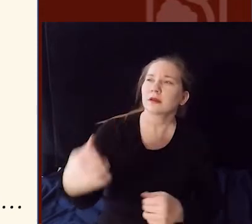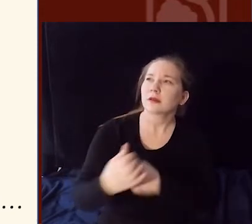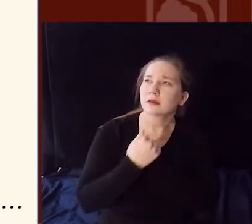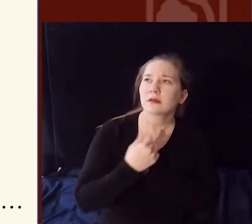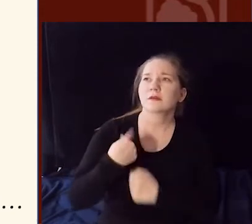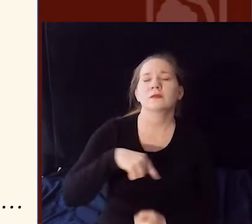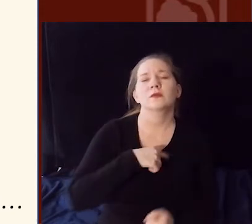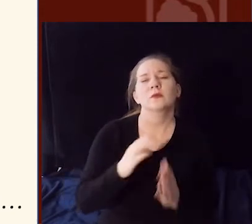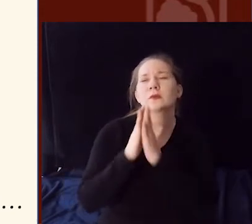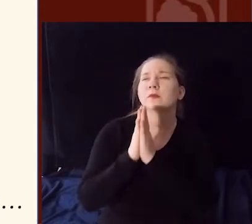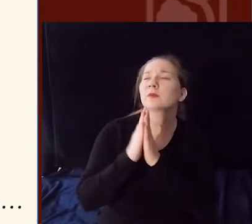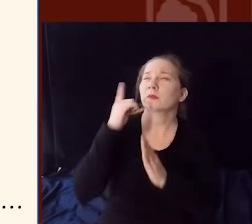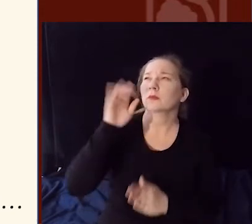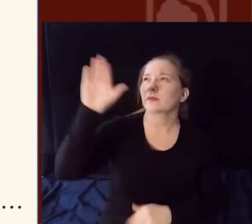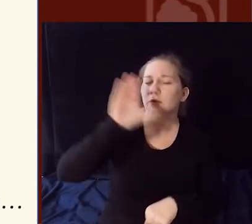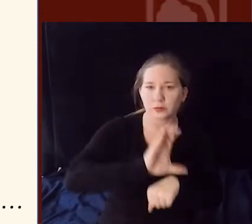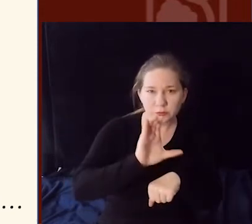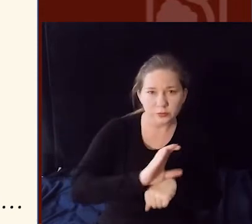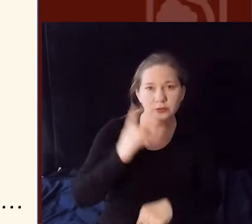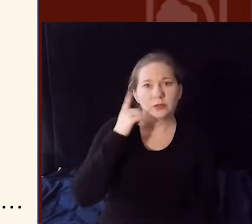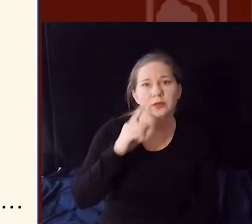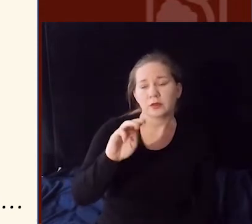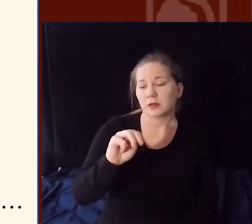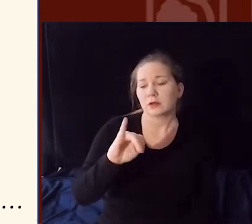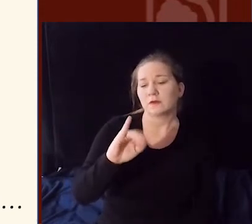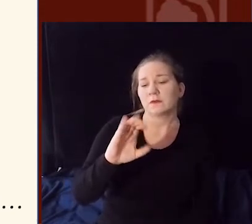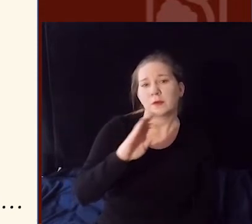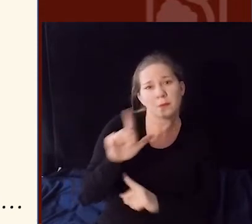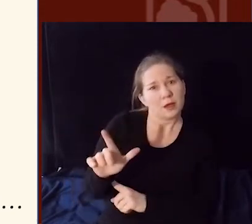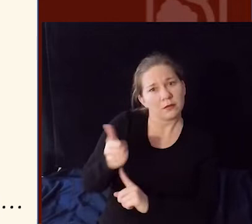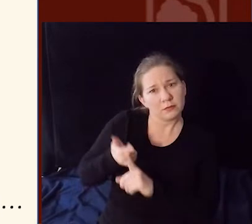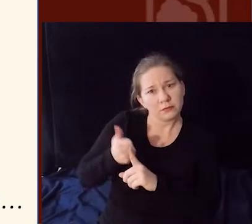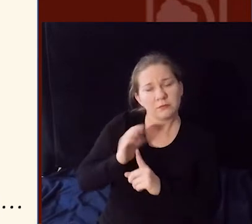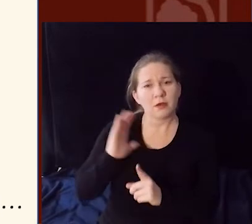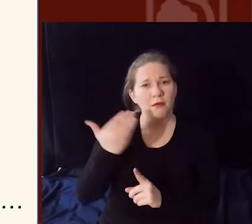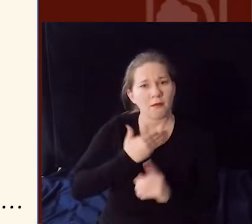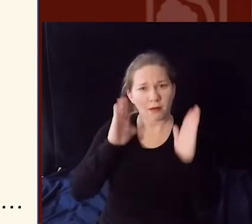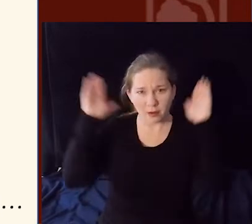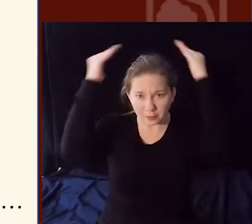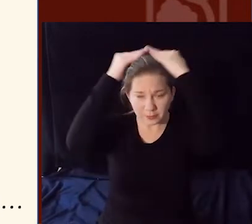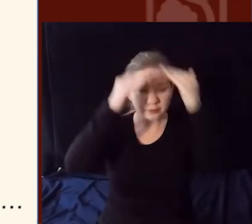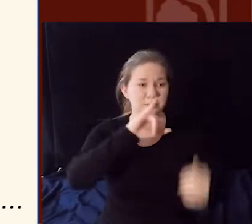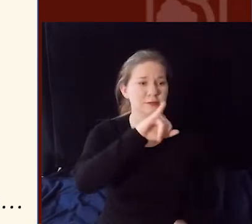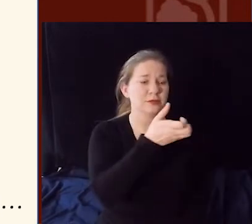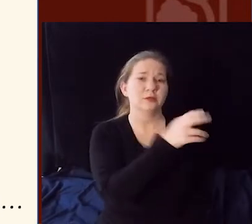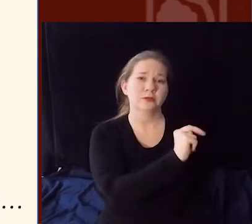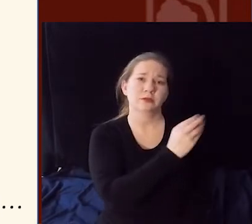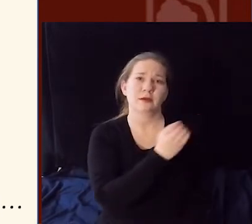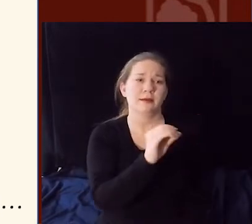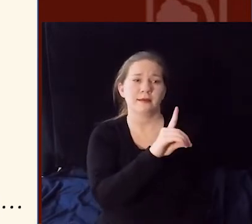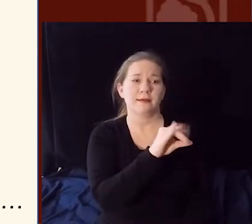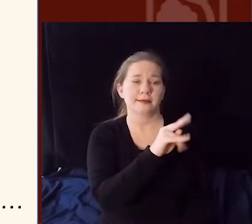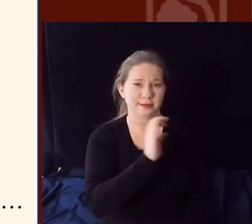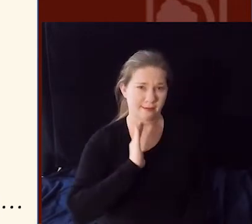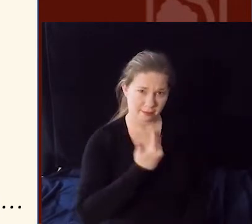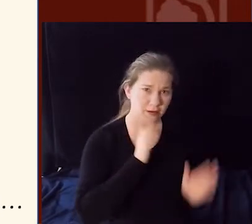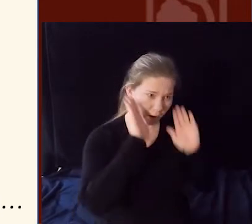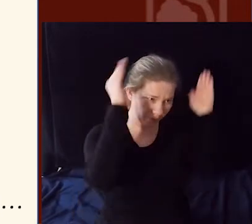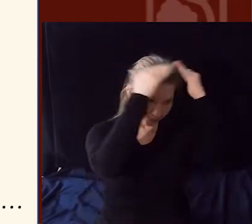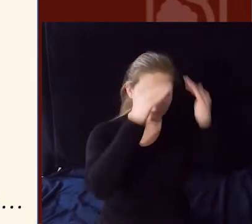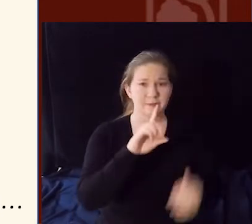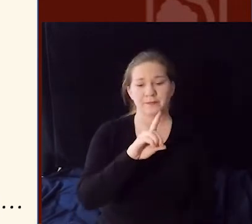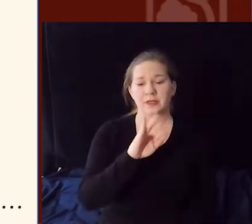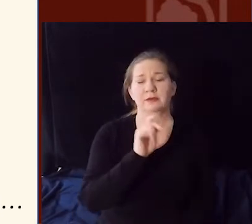God of love, we pray for your church, for Michael, our presiding bishop, John and Diane, our bishops, for